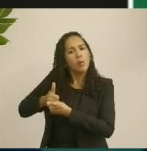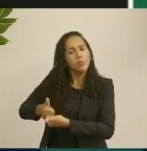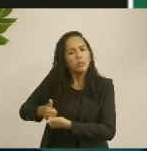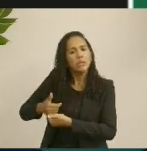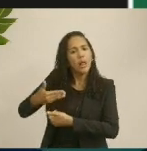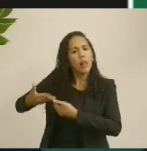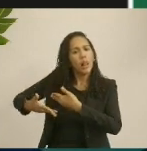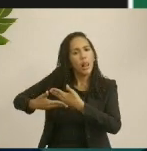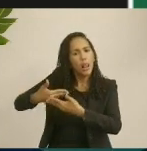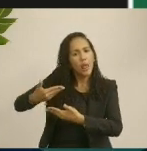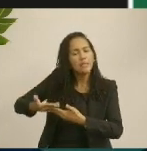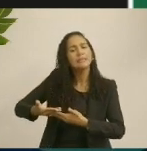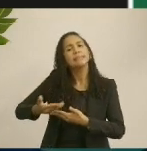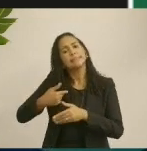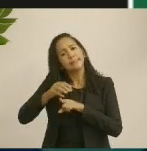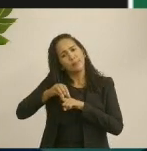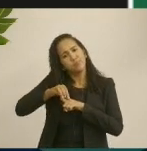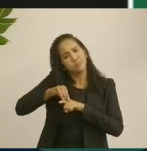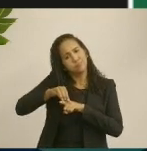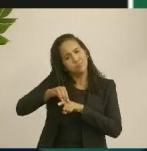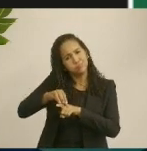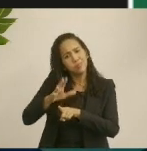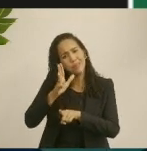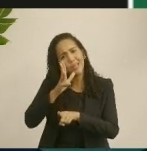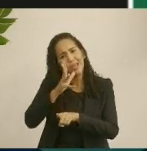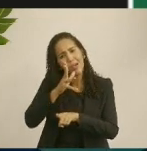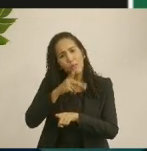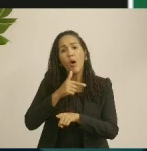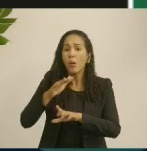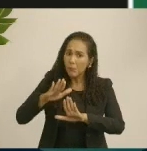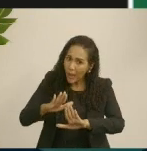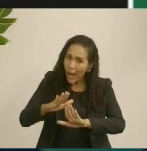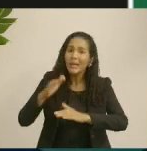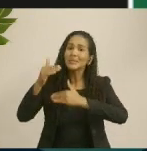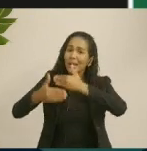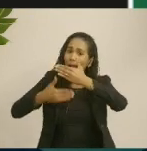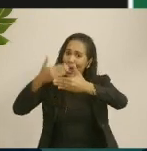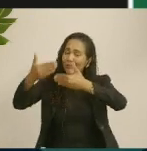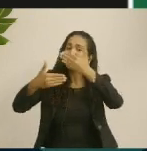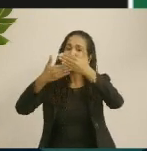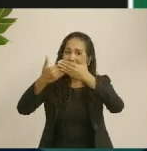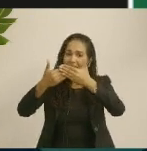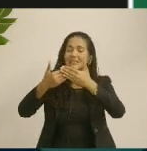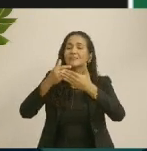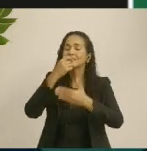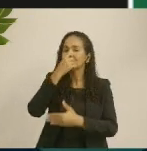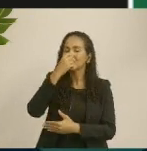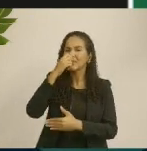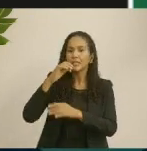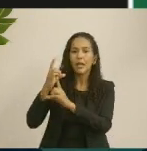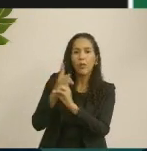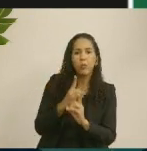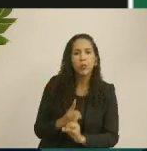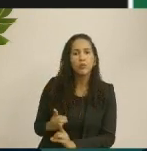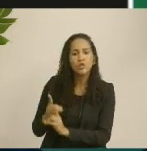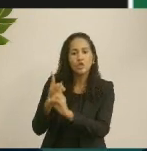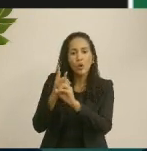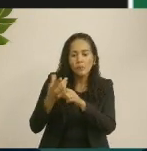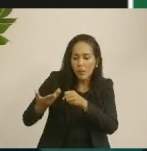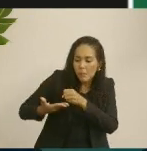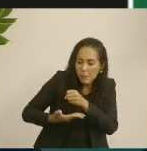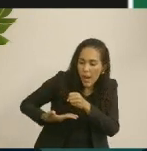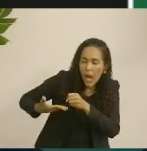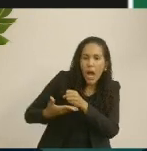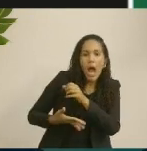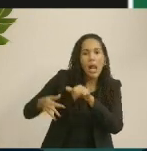still moving the turtle, to move from the basic discoveries from, you know, academia, research laboratories,